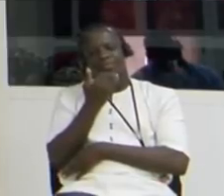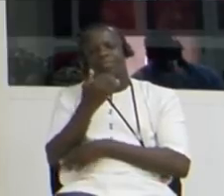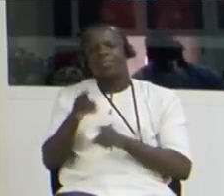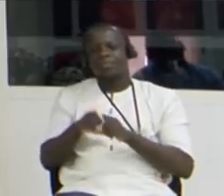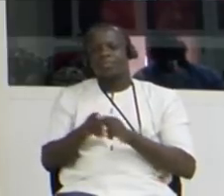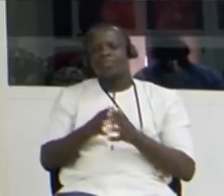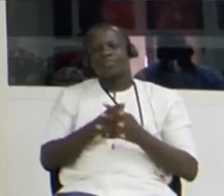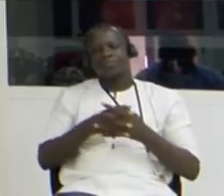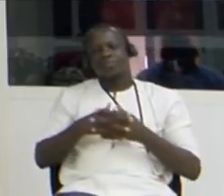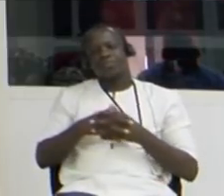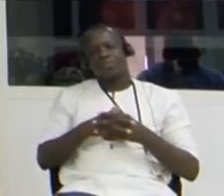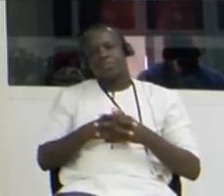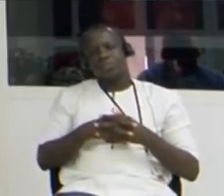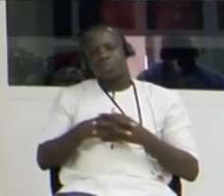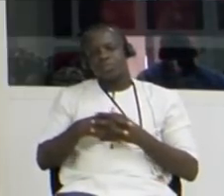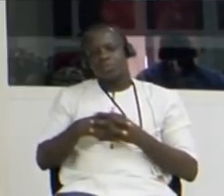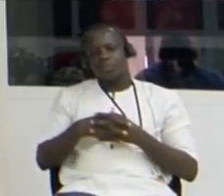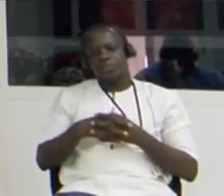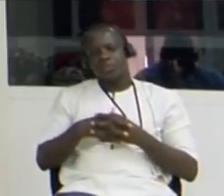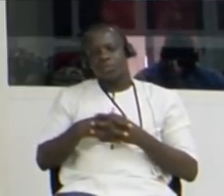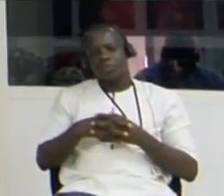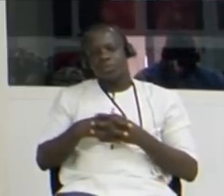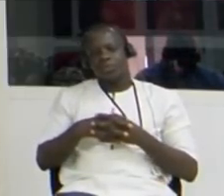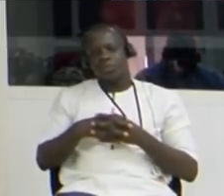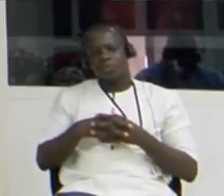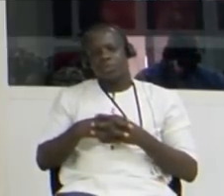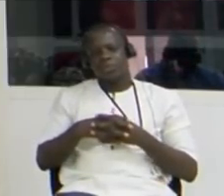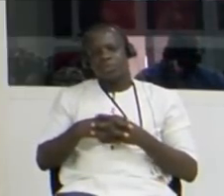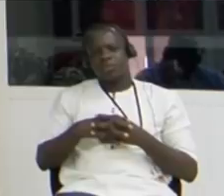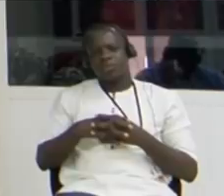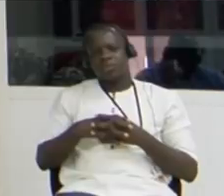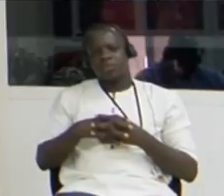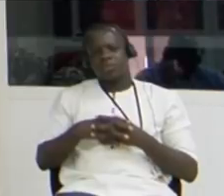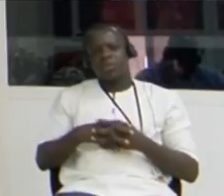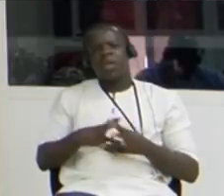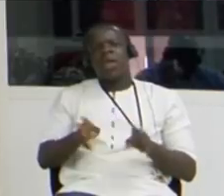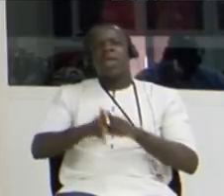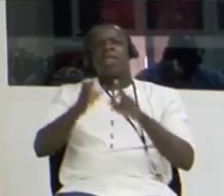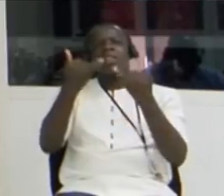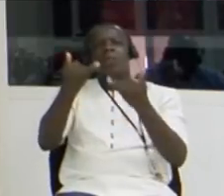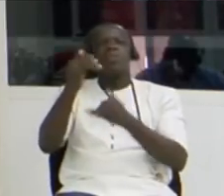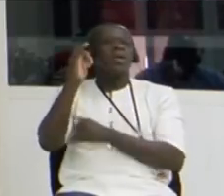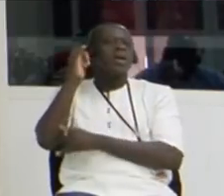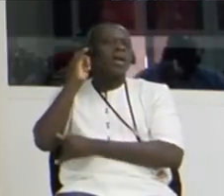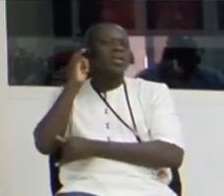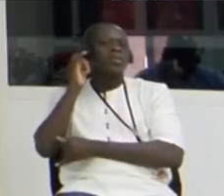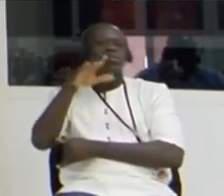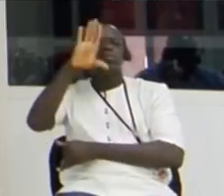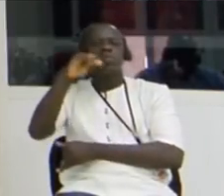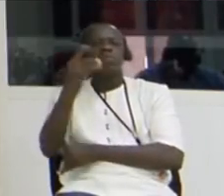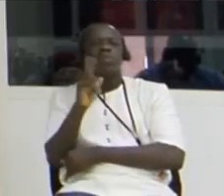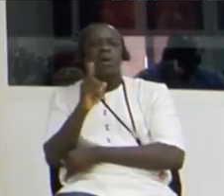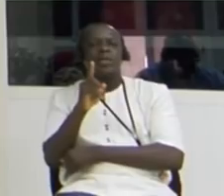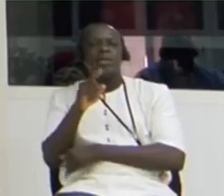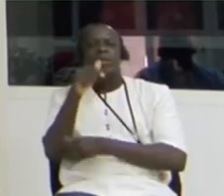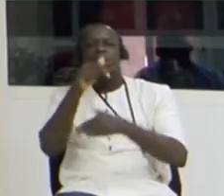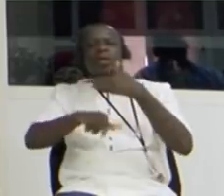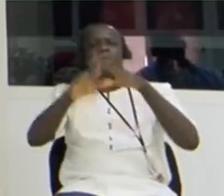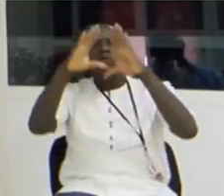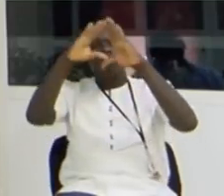will. And what would these girls be doing when they were cited at State House or Office of the